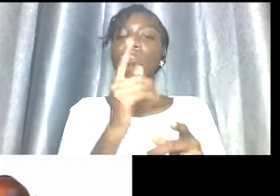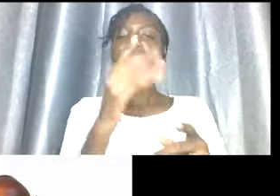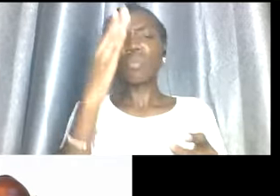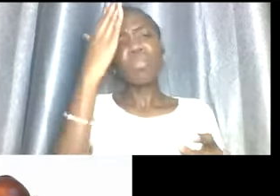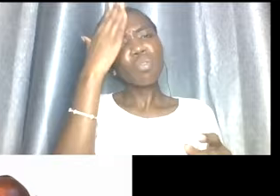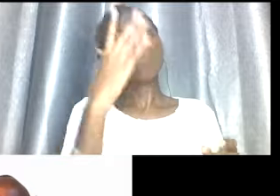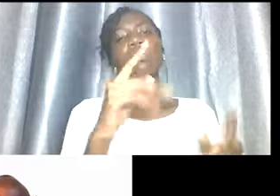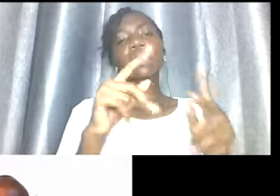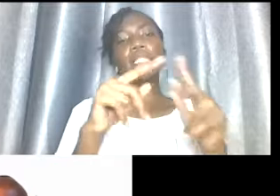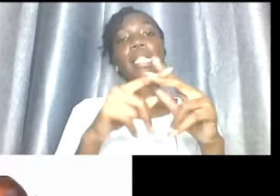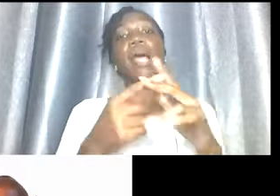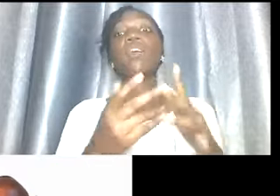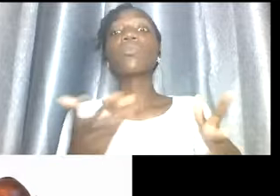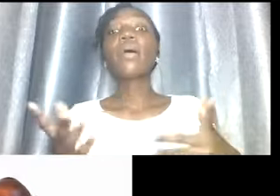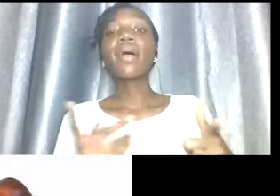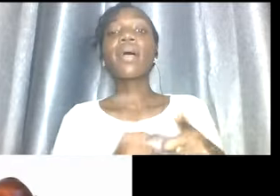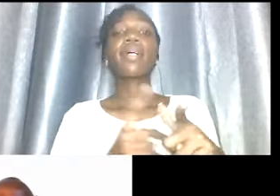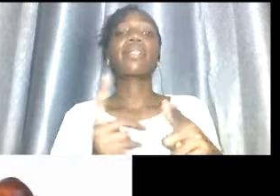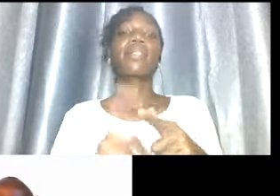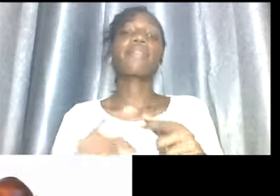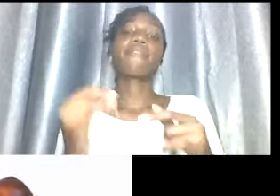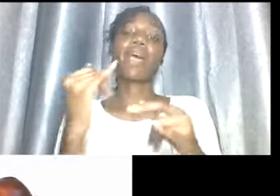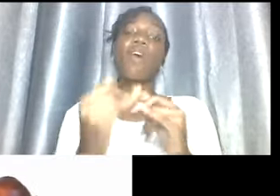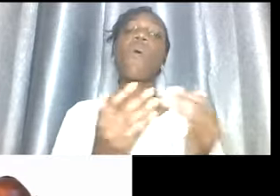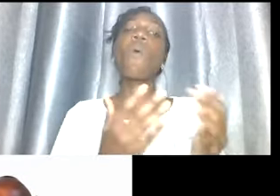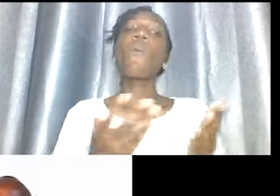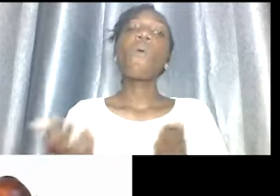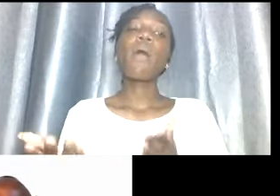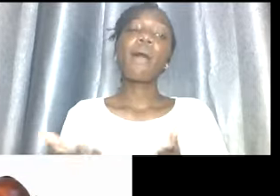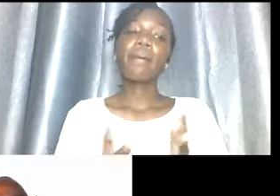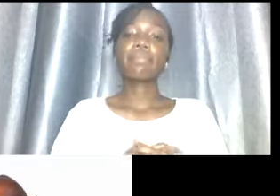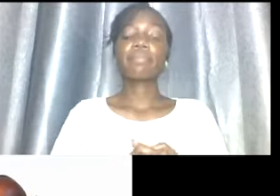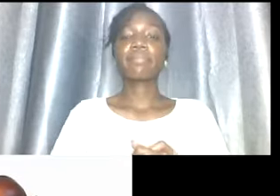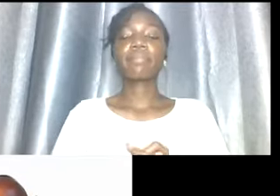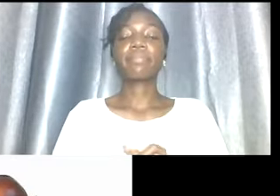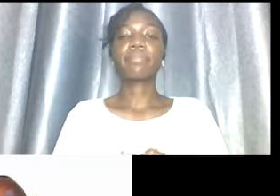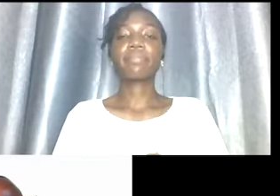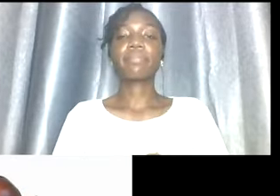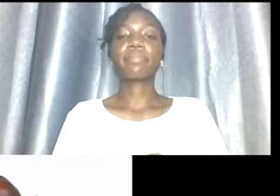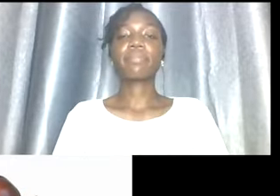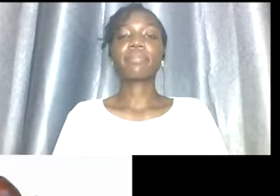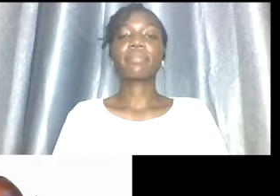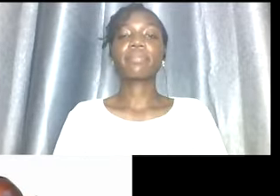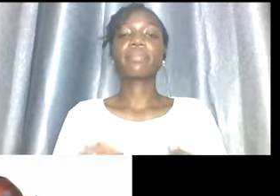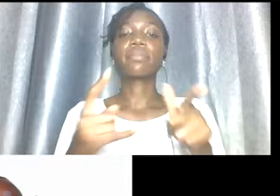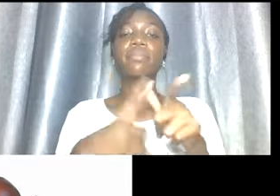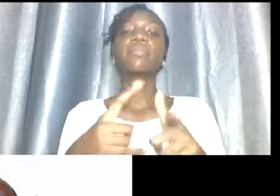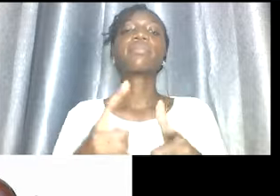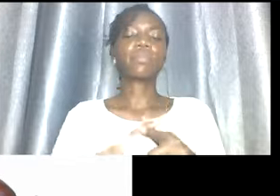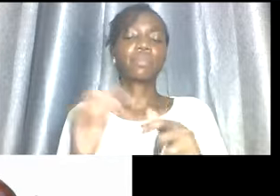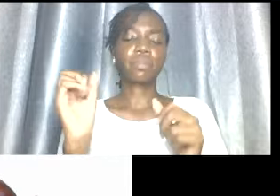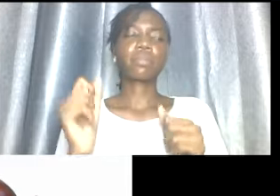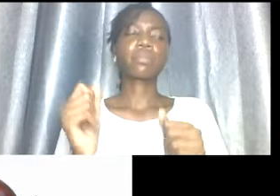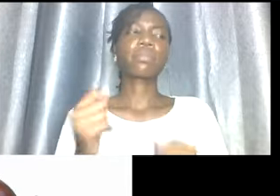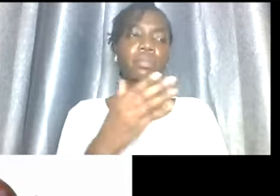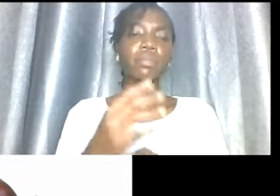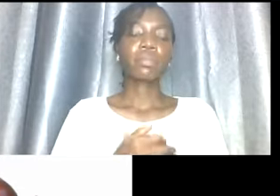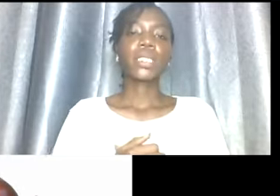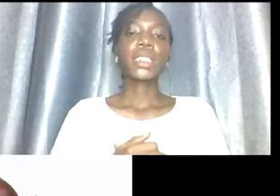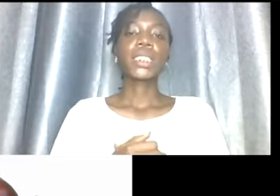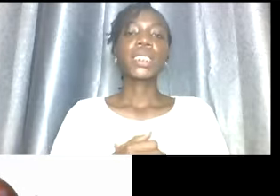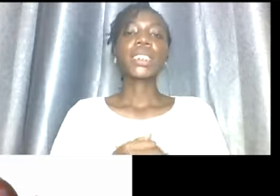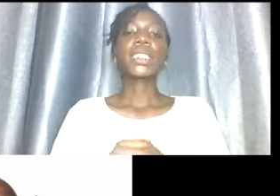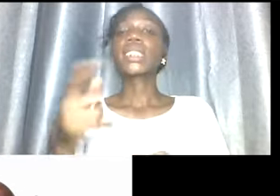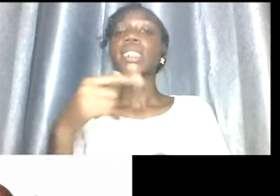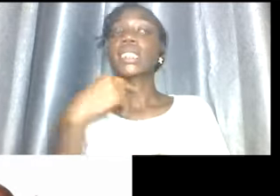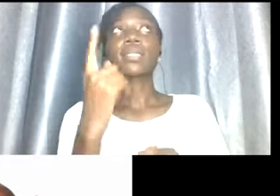when you start with the end in mind. And once you start working towards that, you're golden. They say that